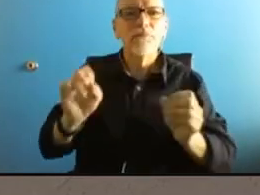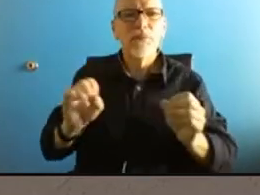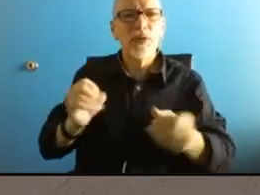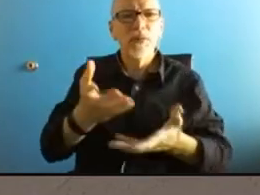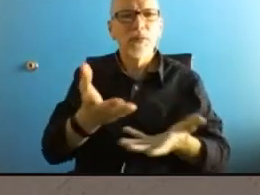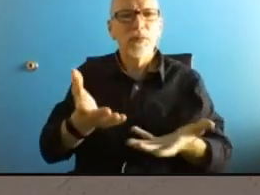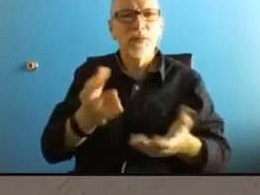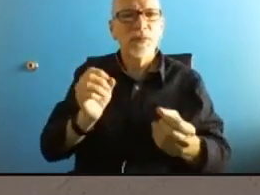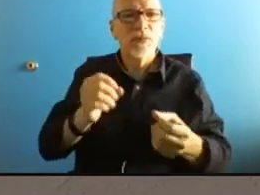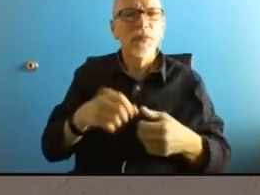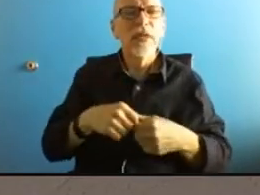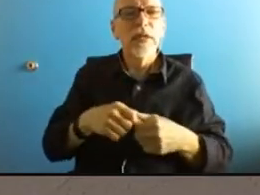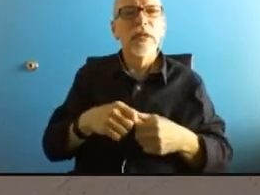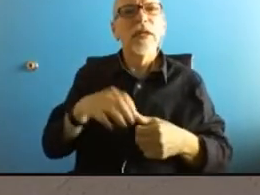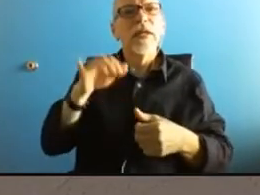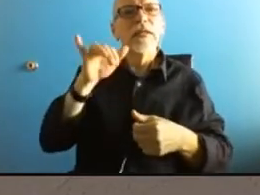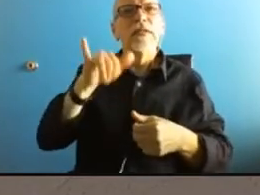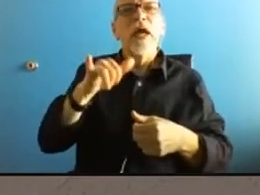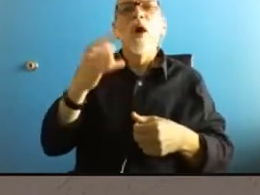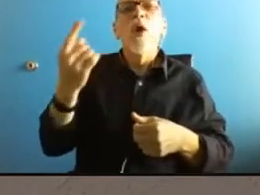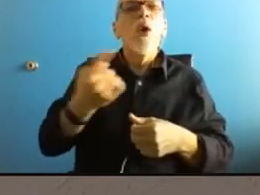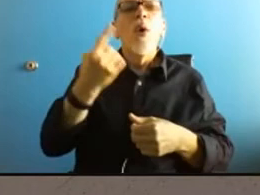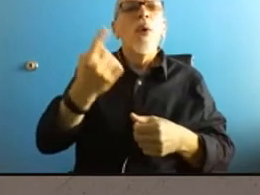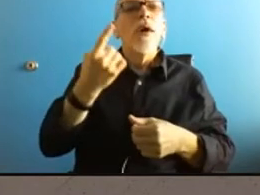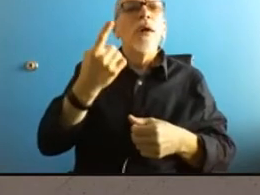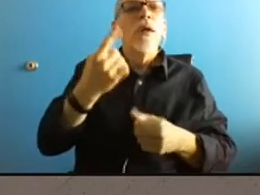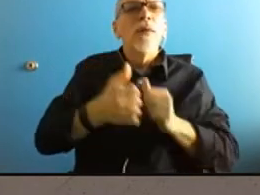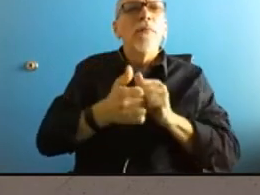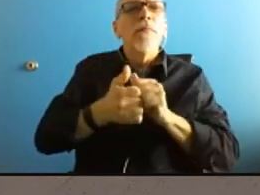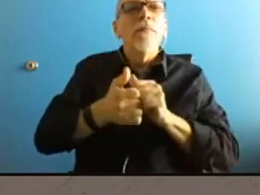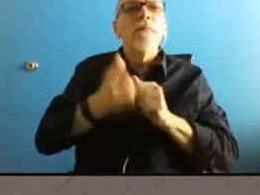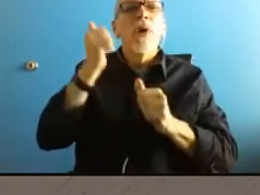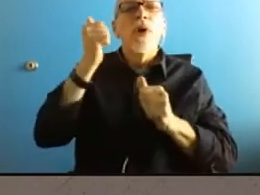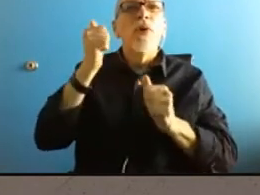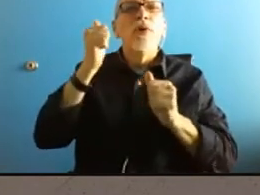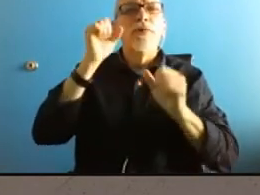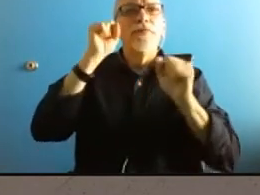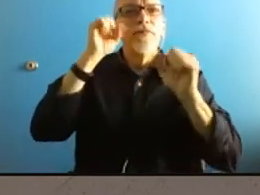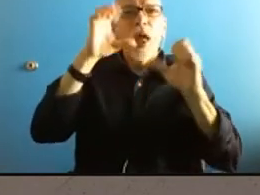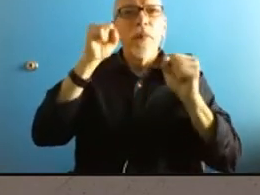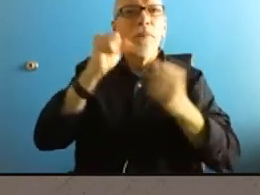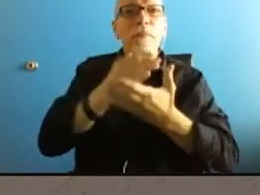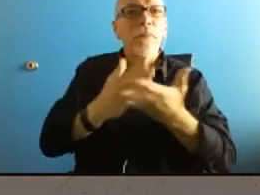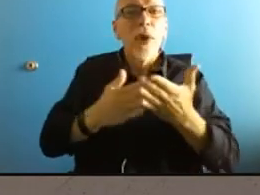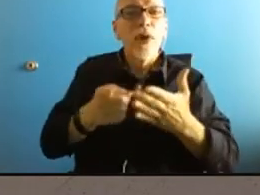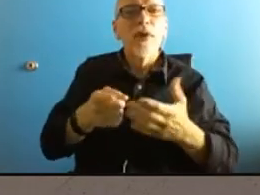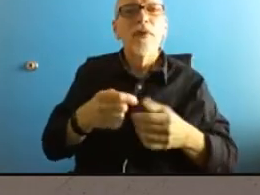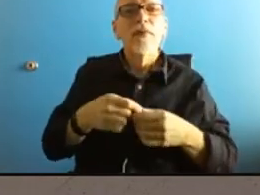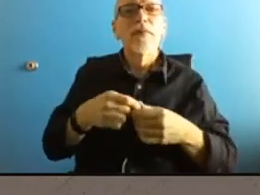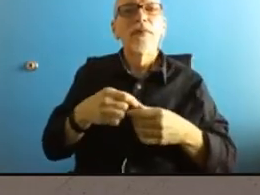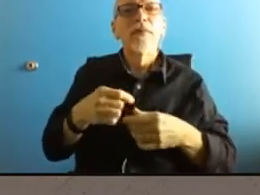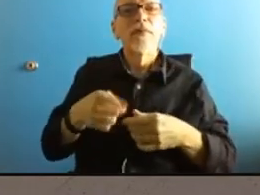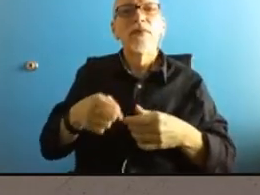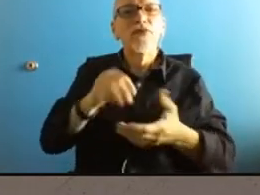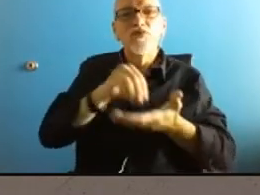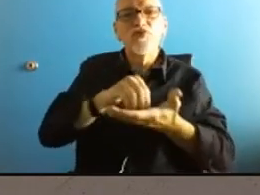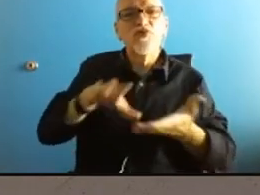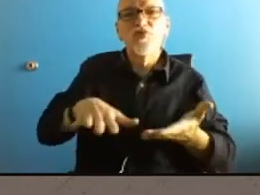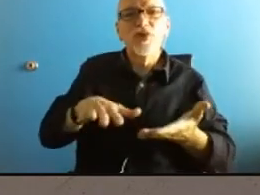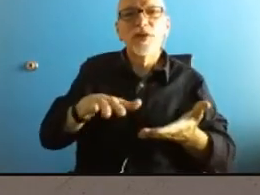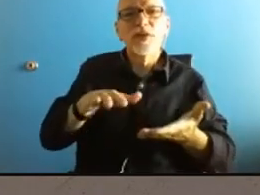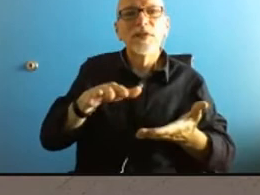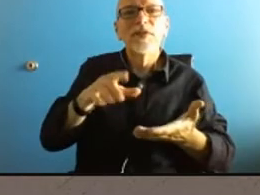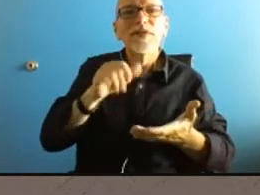This is what is always the most phenomenal part of this, is that it's not the students, it's actually